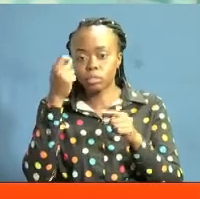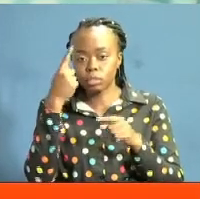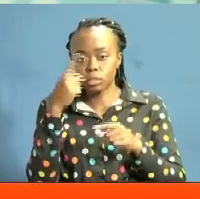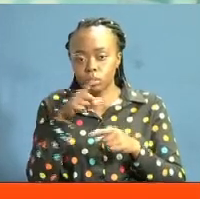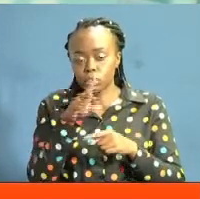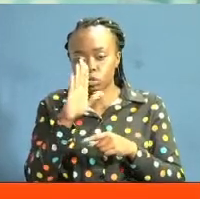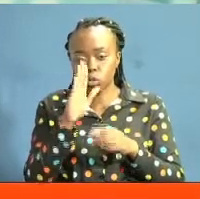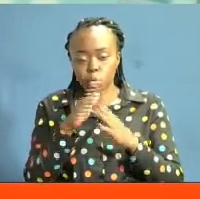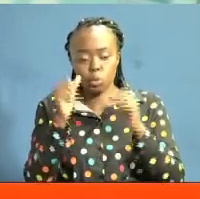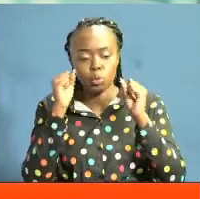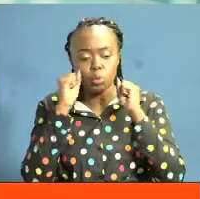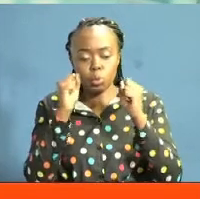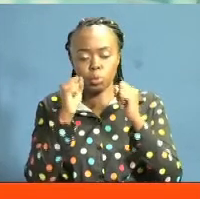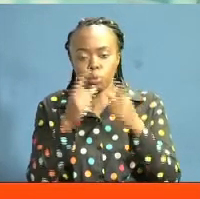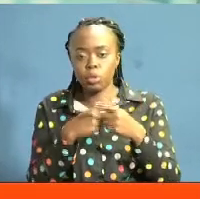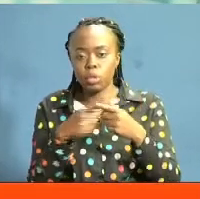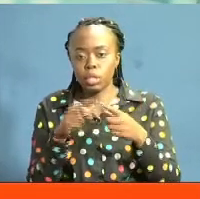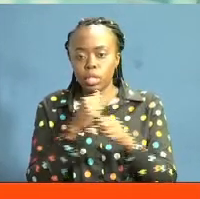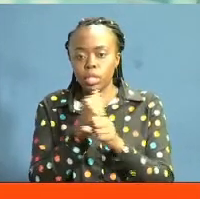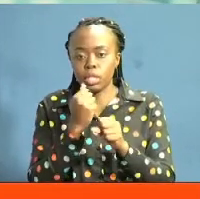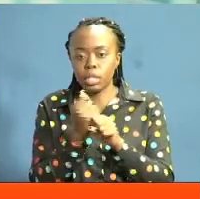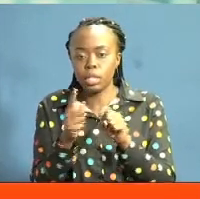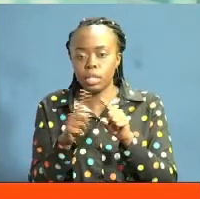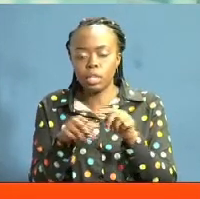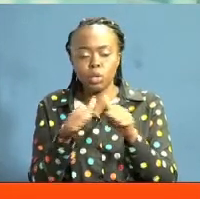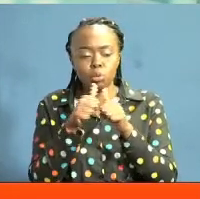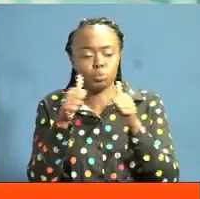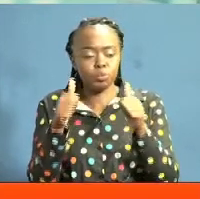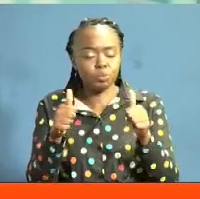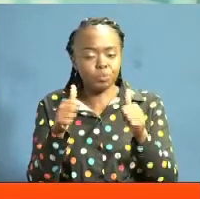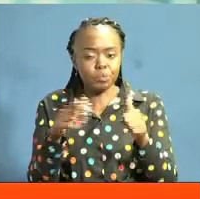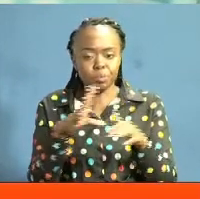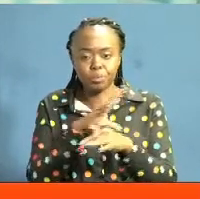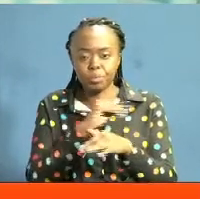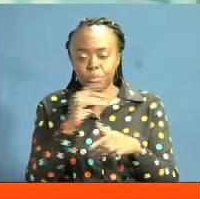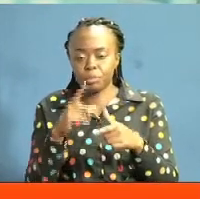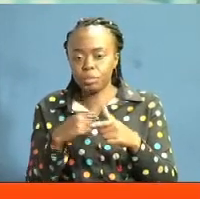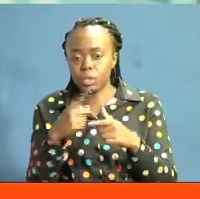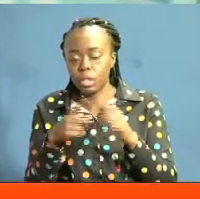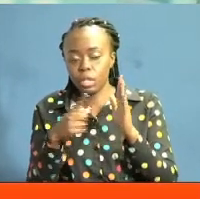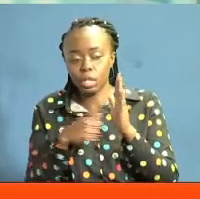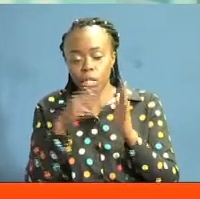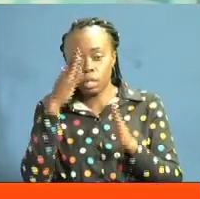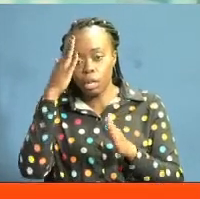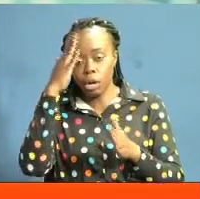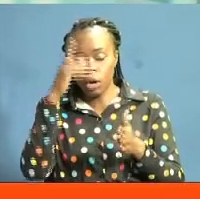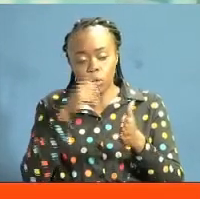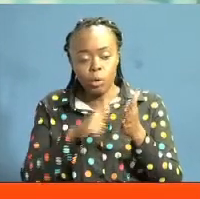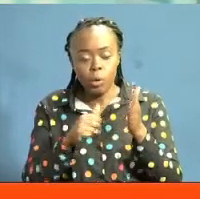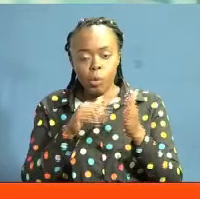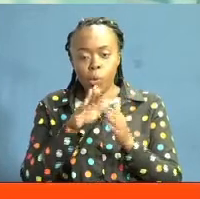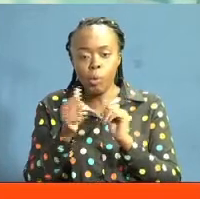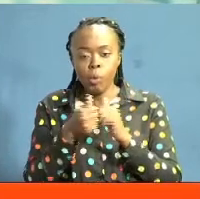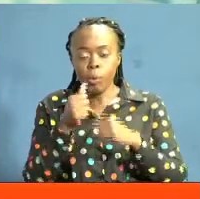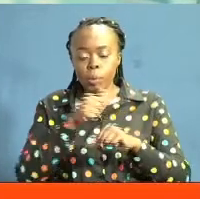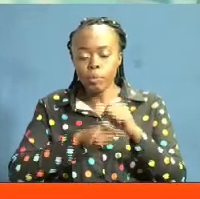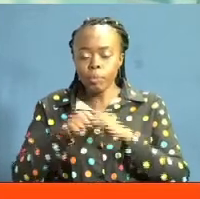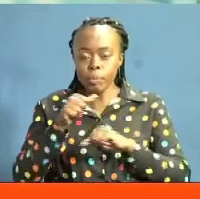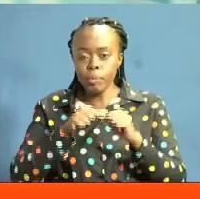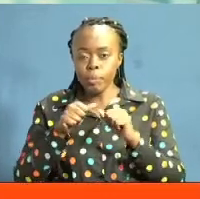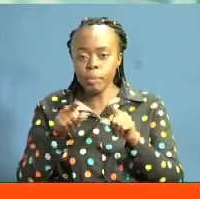strength. All right. Then work on those strengths so well. And then identify what you're passionate